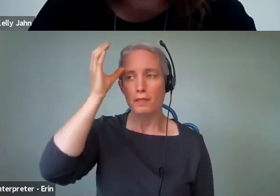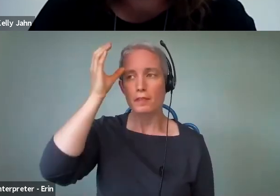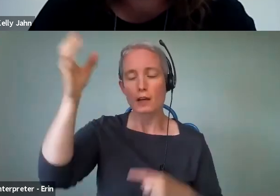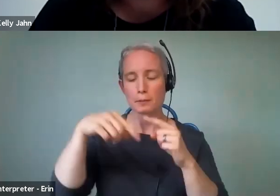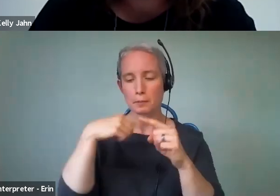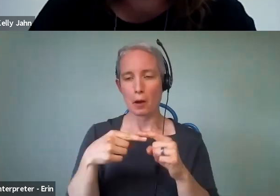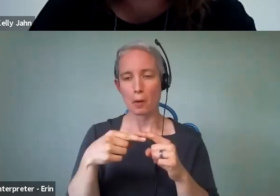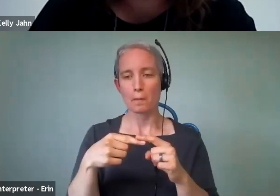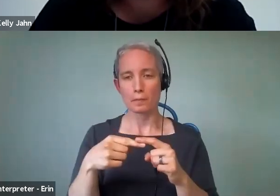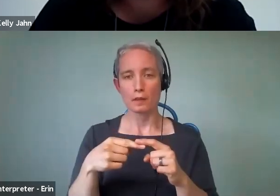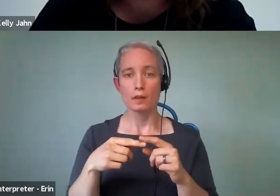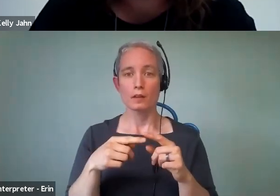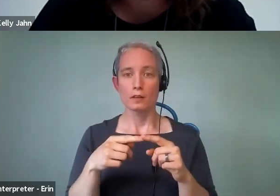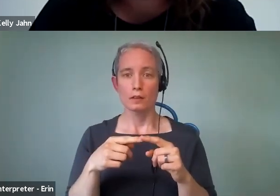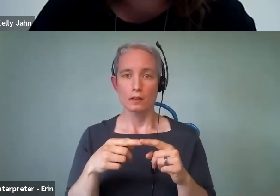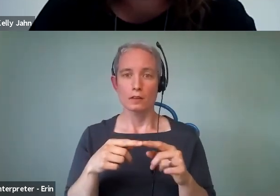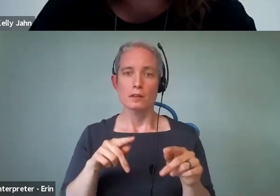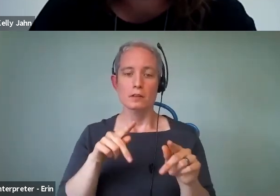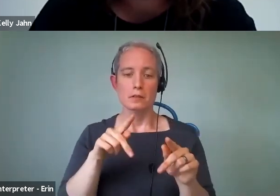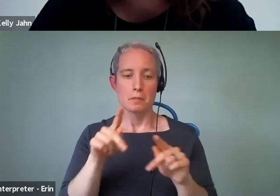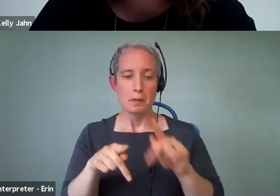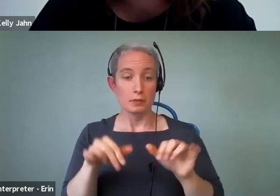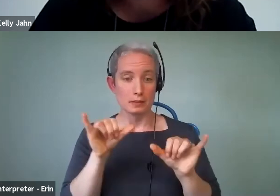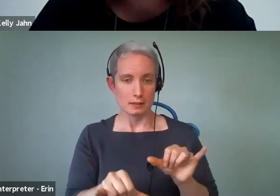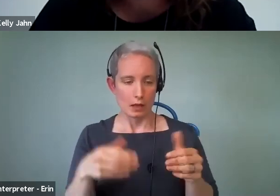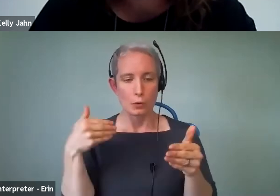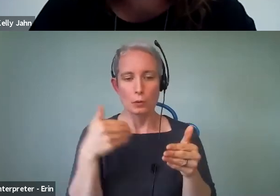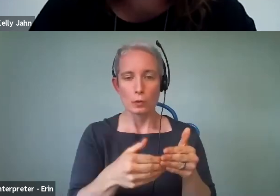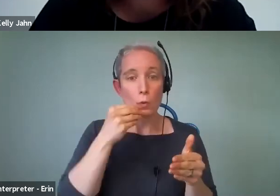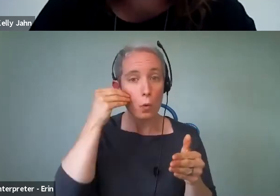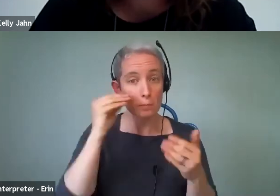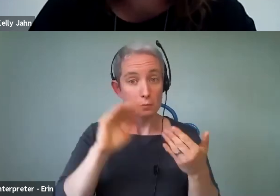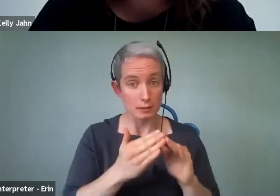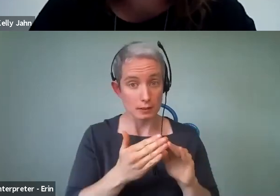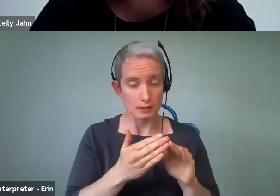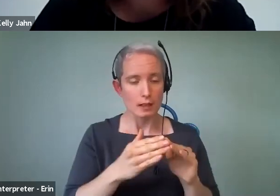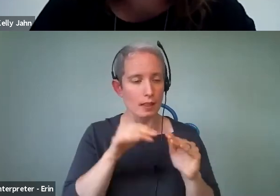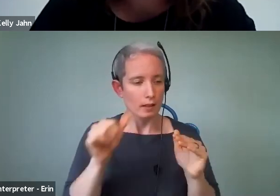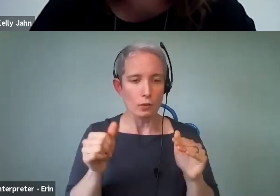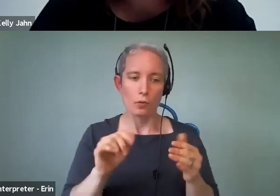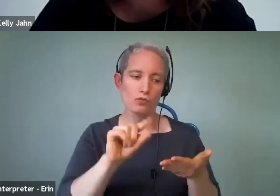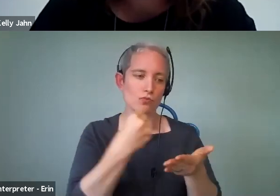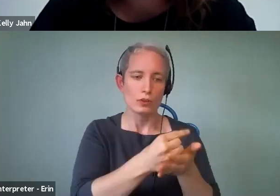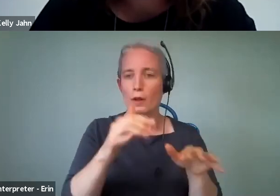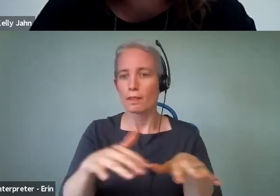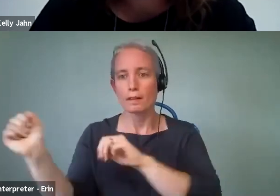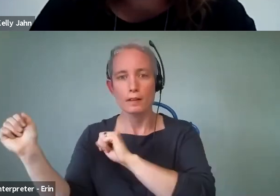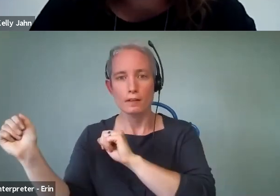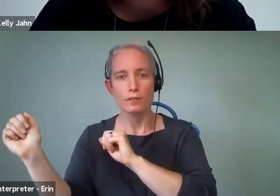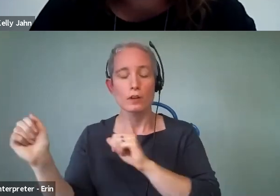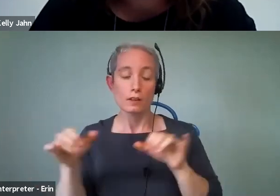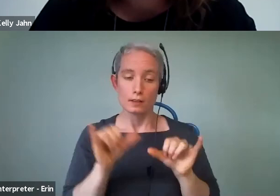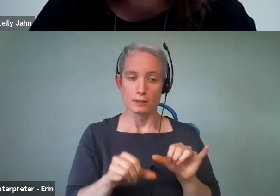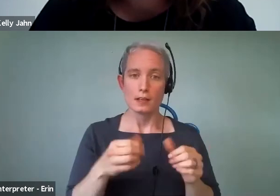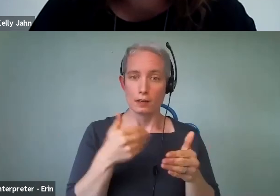people stay closer to their home cities or where they are, and you bring smaller hubs or offices there. It allows for